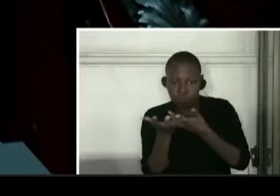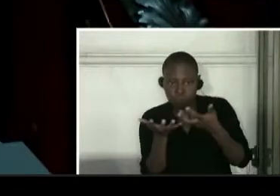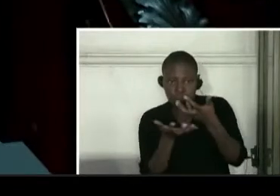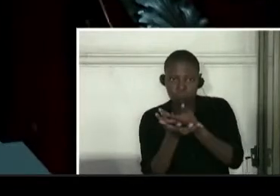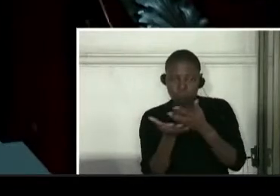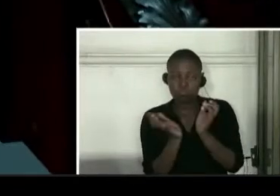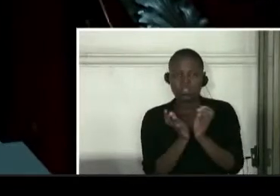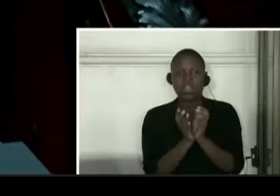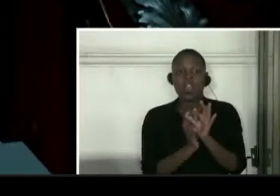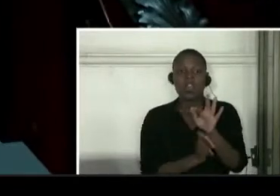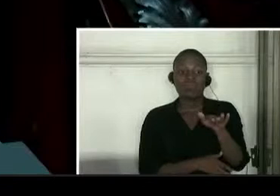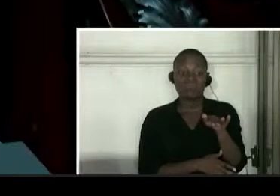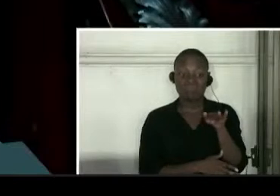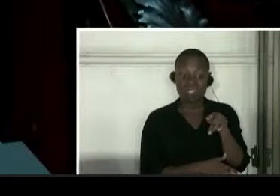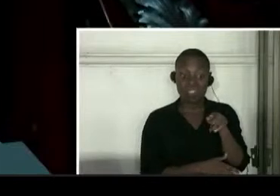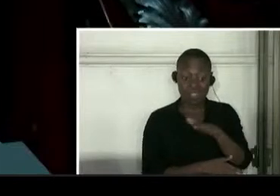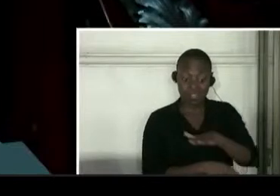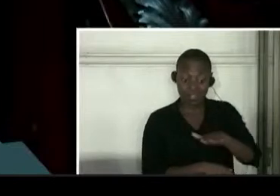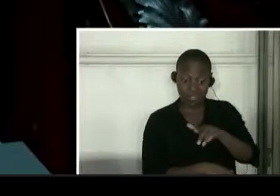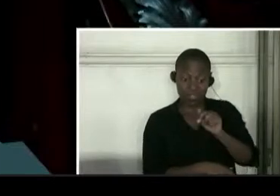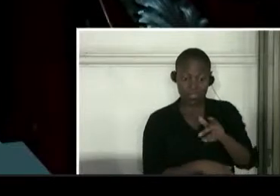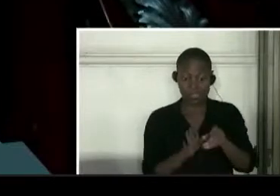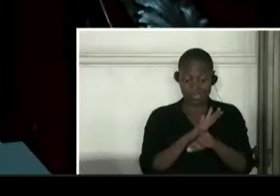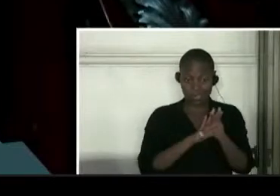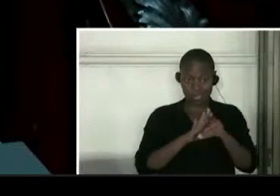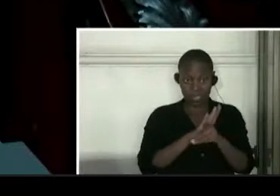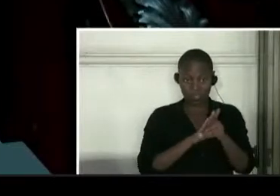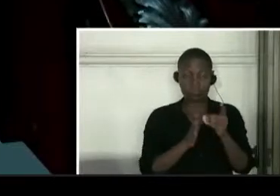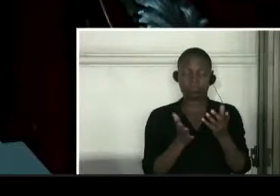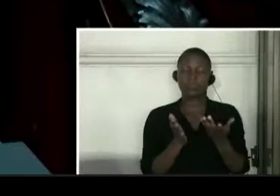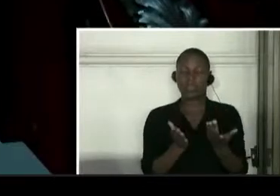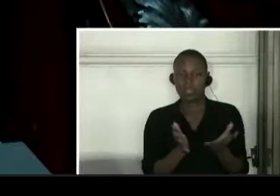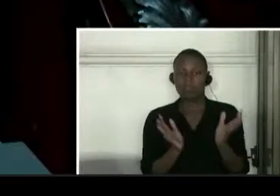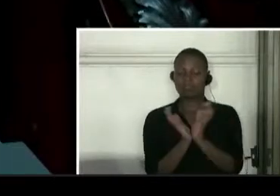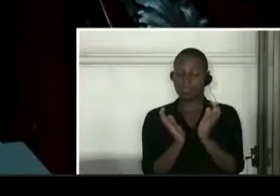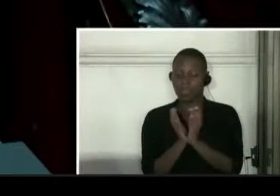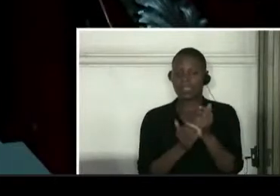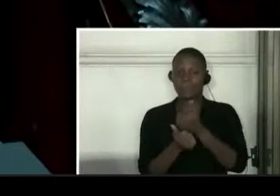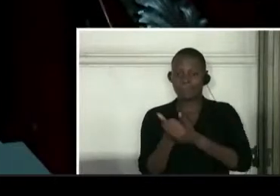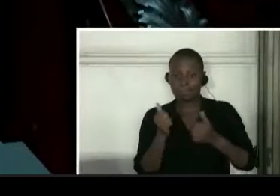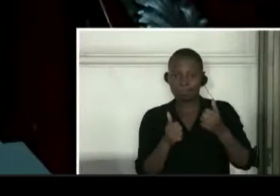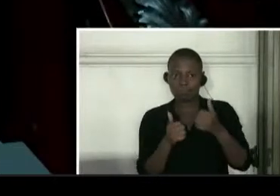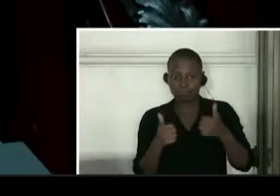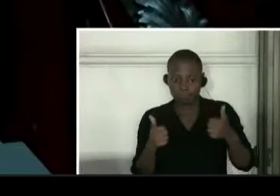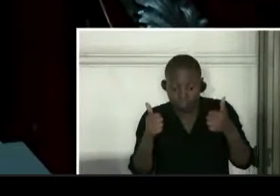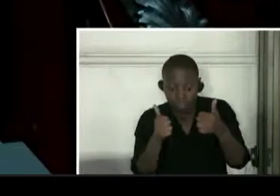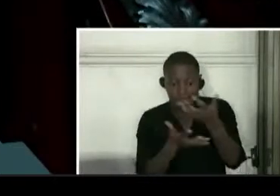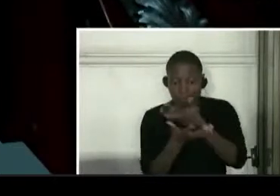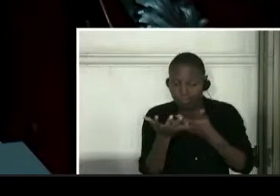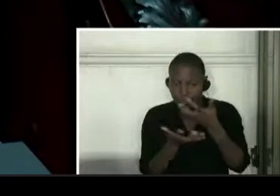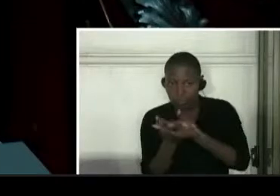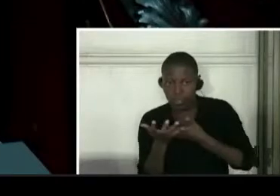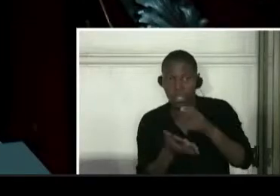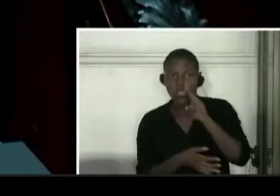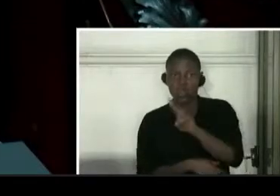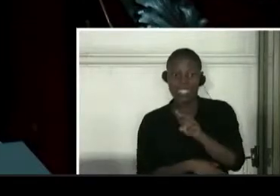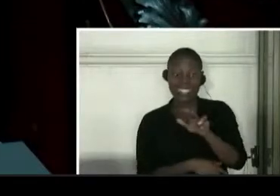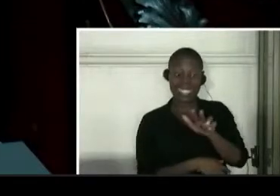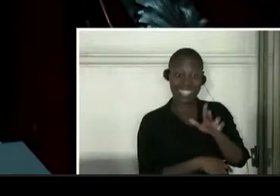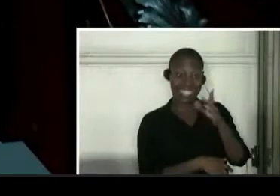of Zululand District, held a budget hearing process with the Department of on the 28th